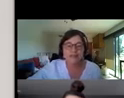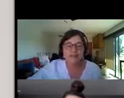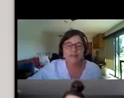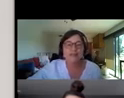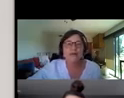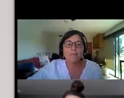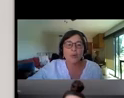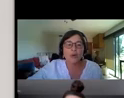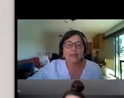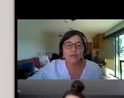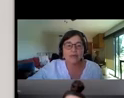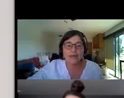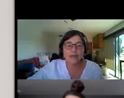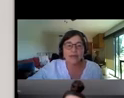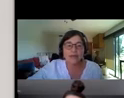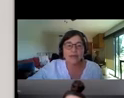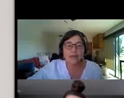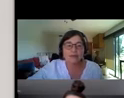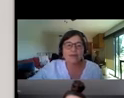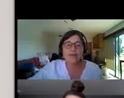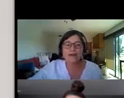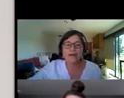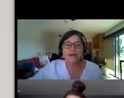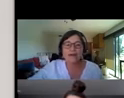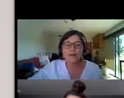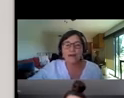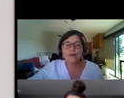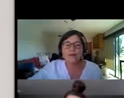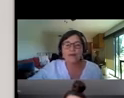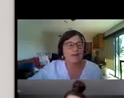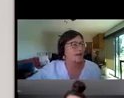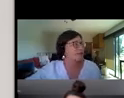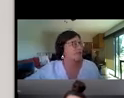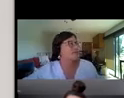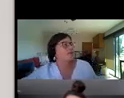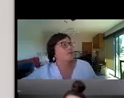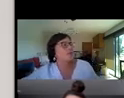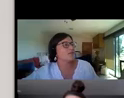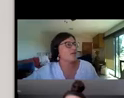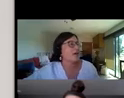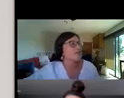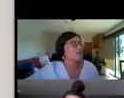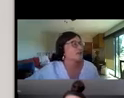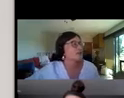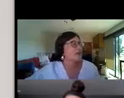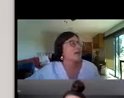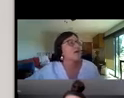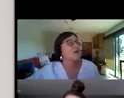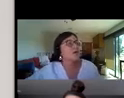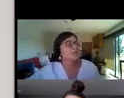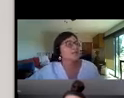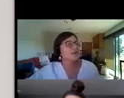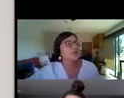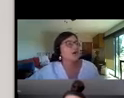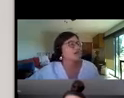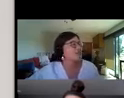Mexican descent, born and residing in the U.S., who has, I'm just going to read from here, sorry, I have to turn to the side, who